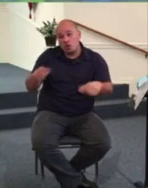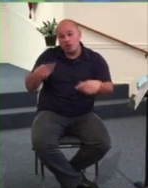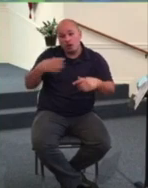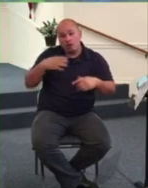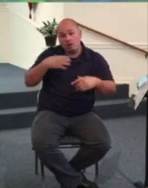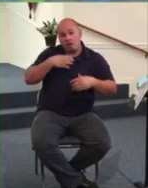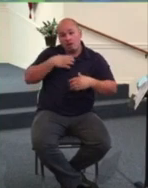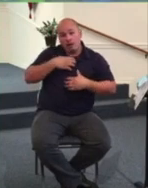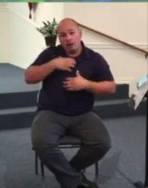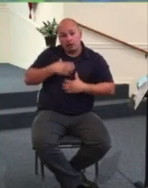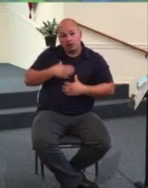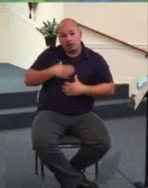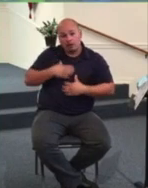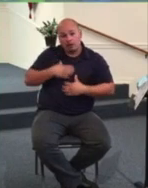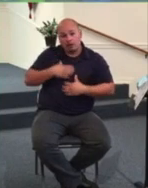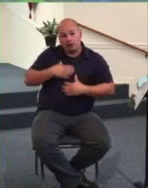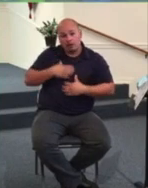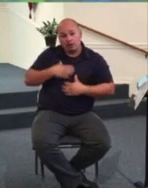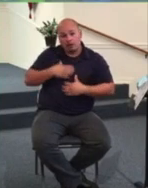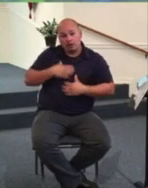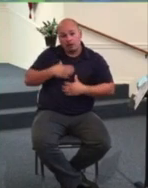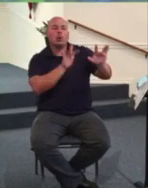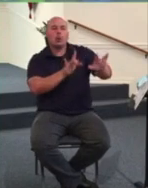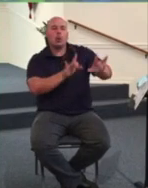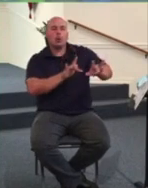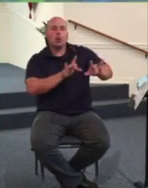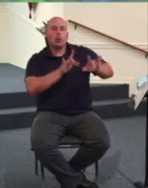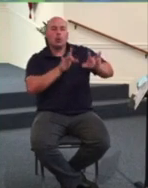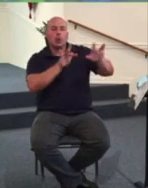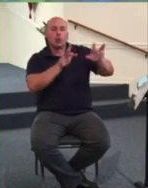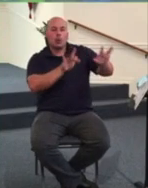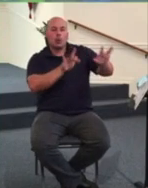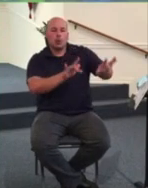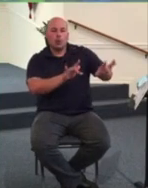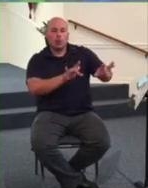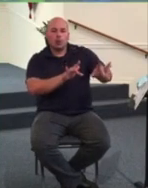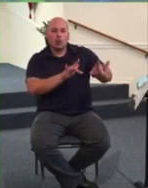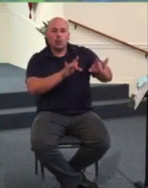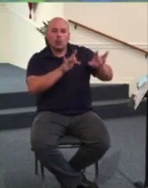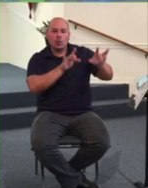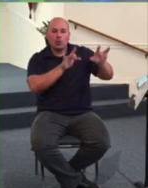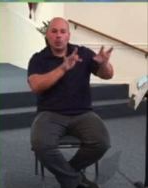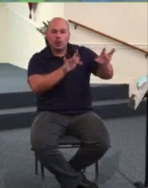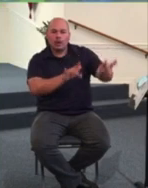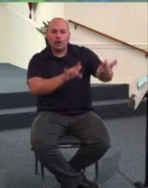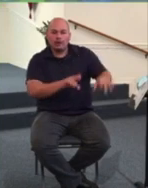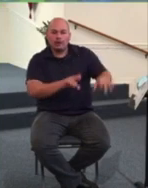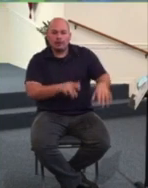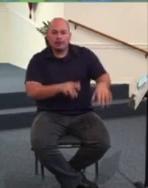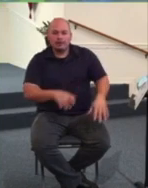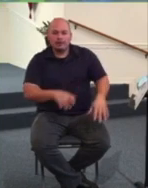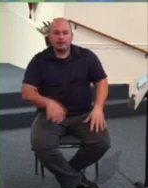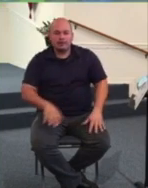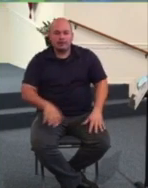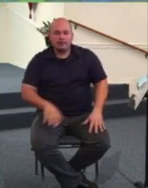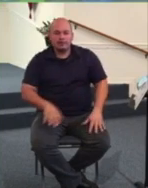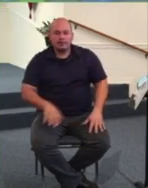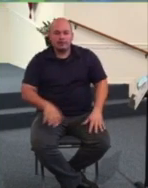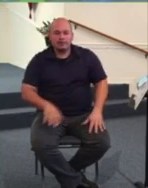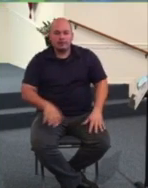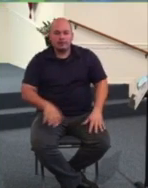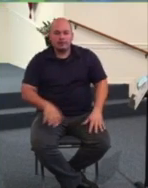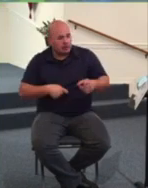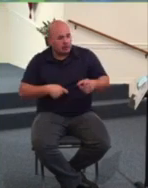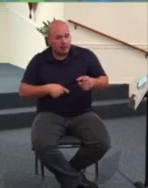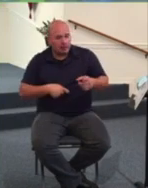weep are blessed, but not those who laugh now. And those who are rejected